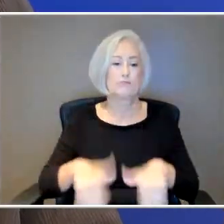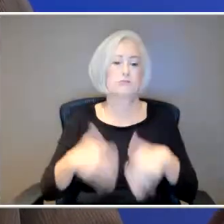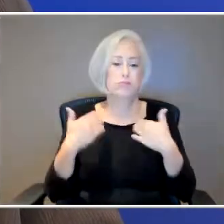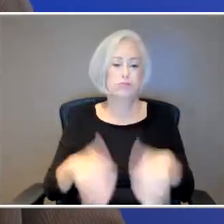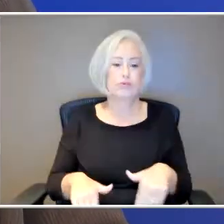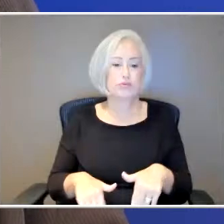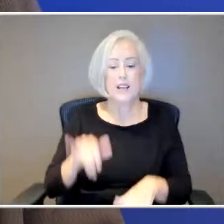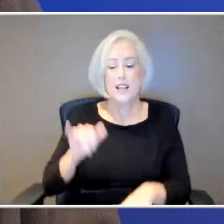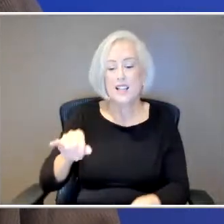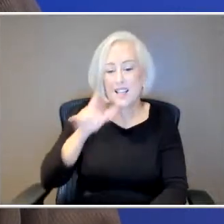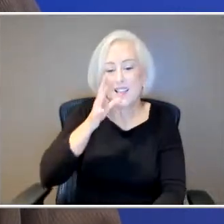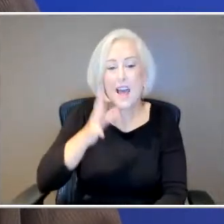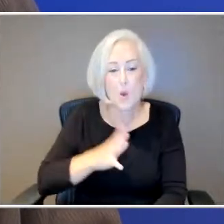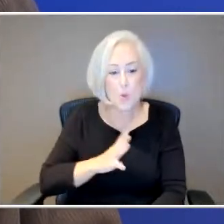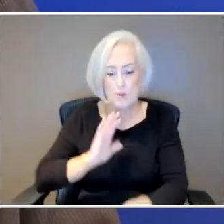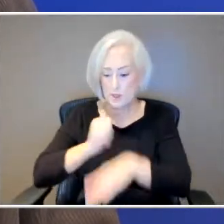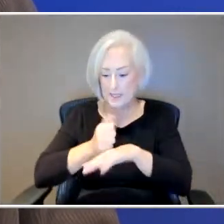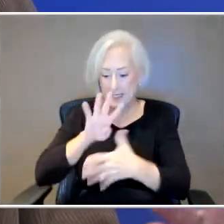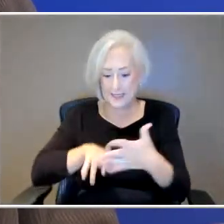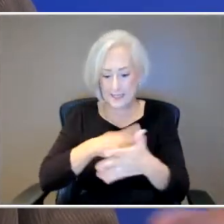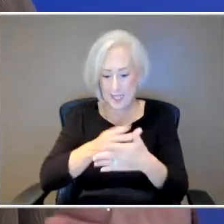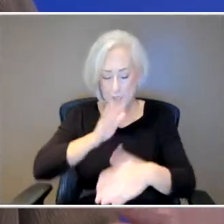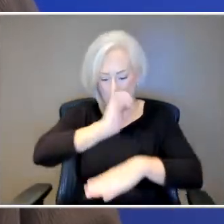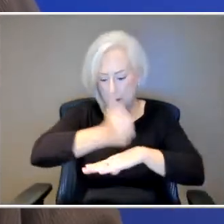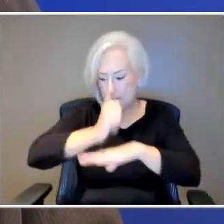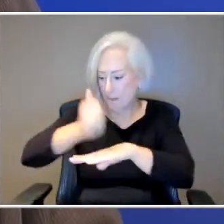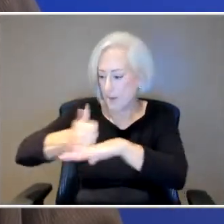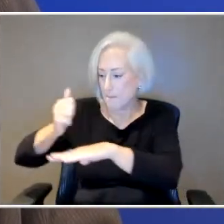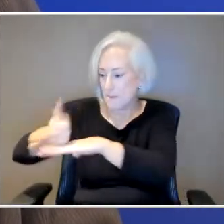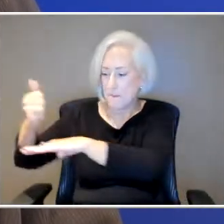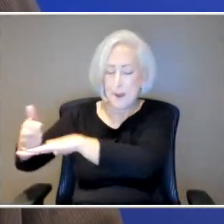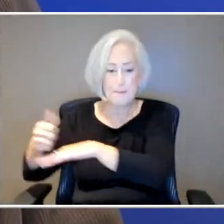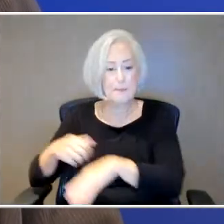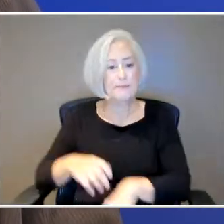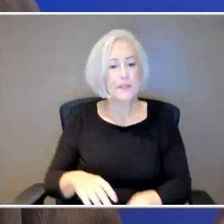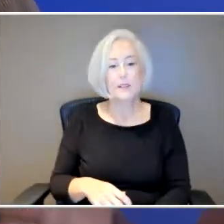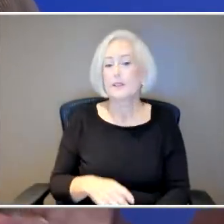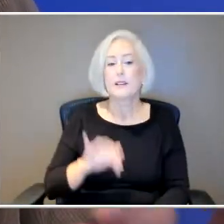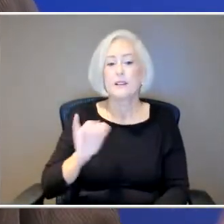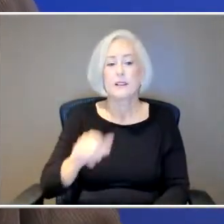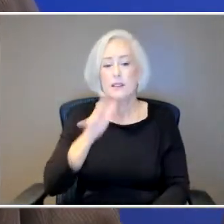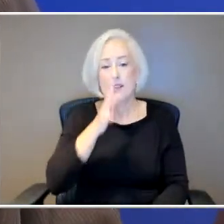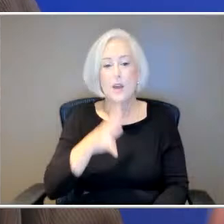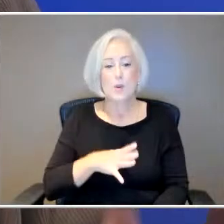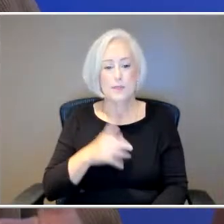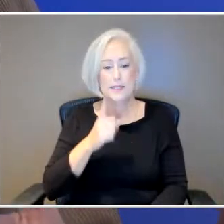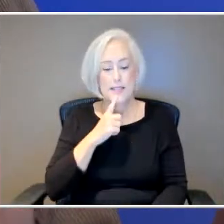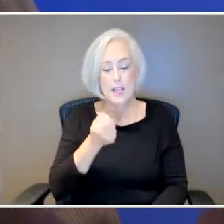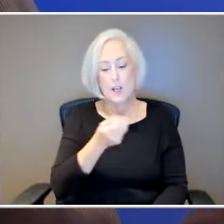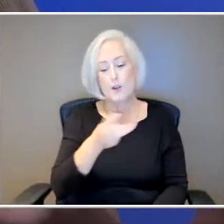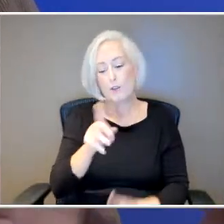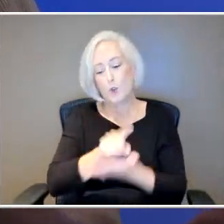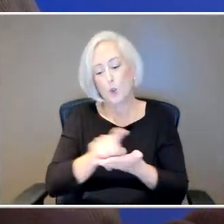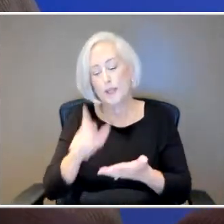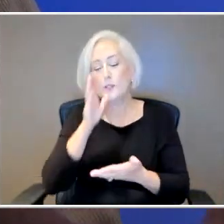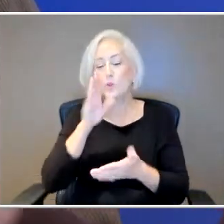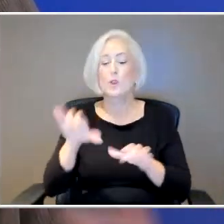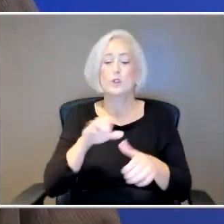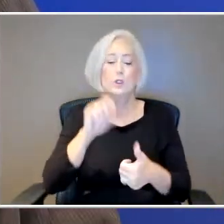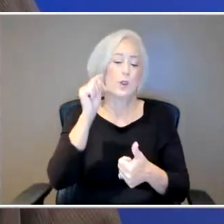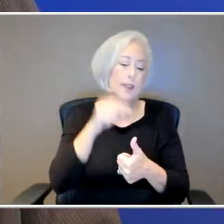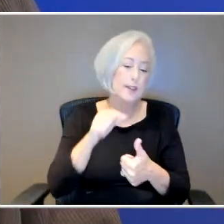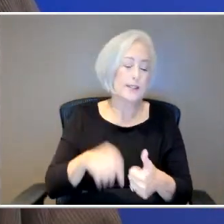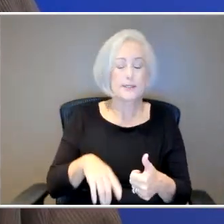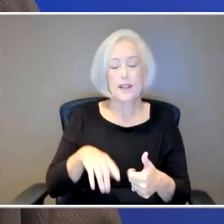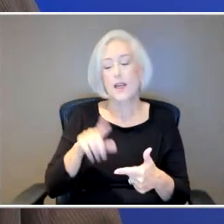they were scheduling things out. Okay, well, we'll do this in in a few weeks, and we'll do this in whatever down the road.